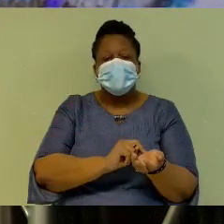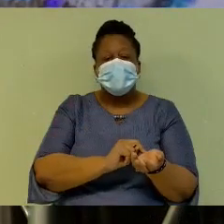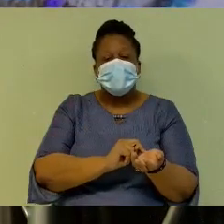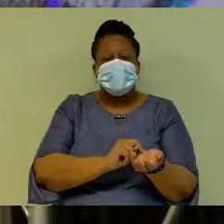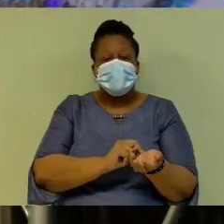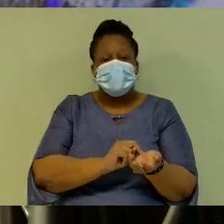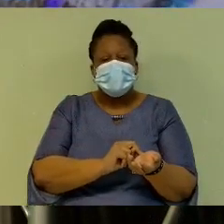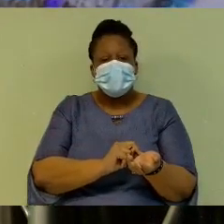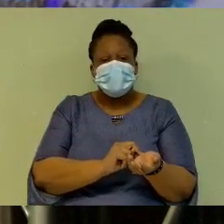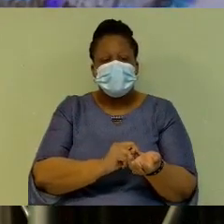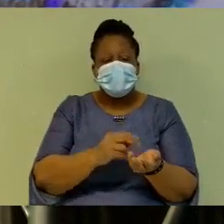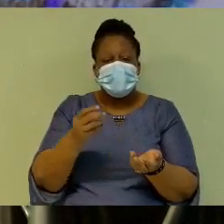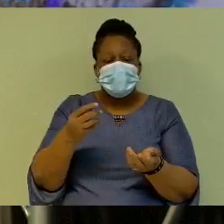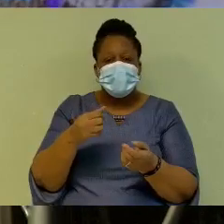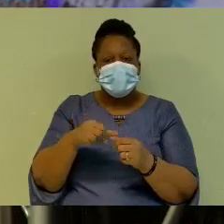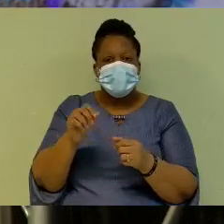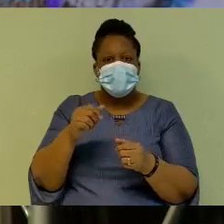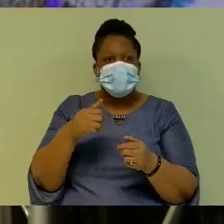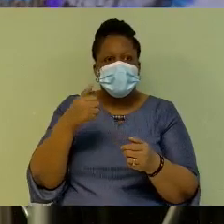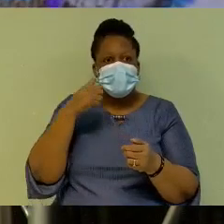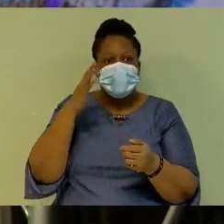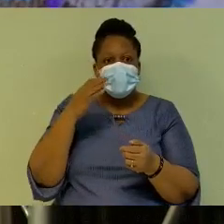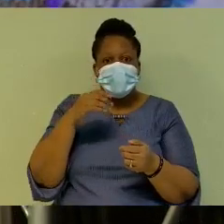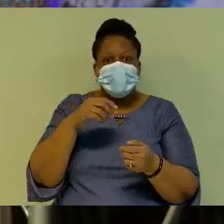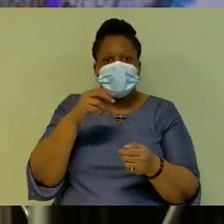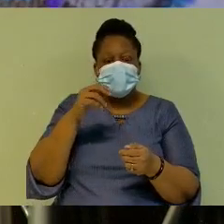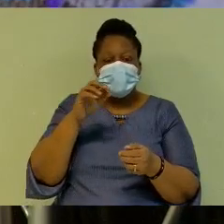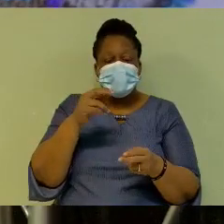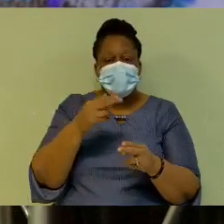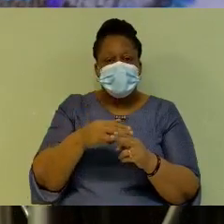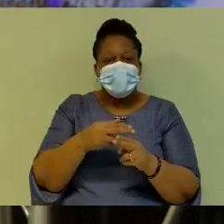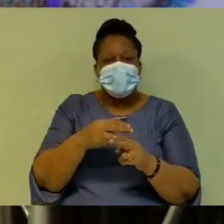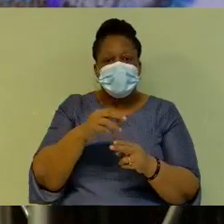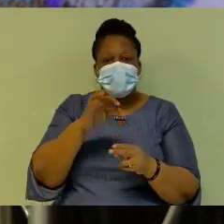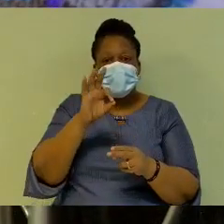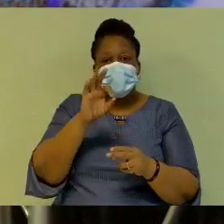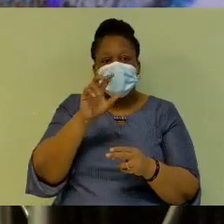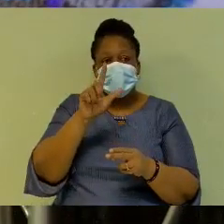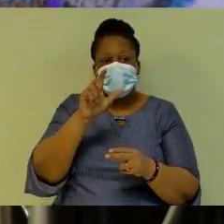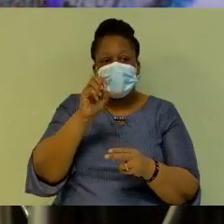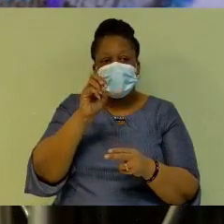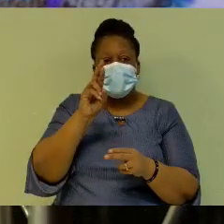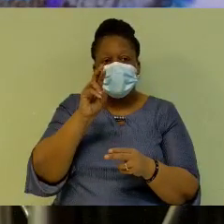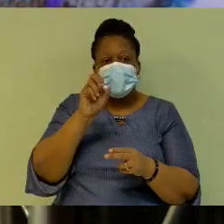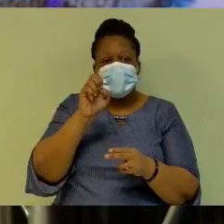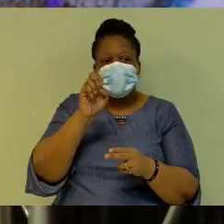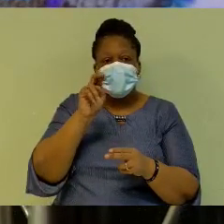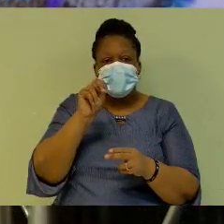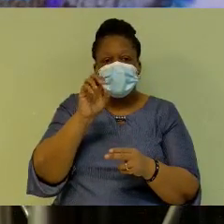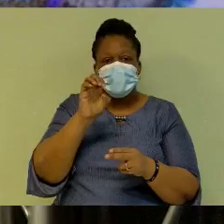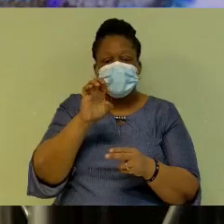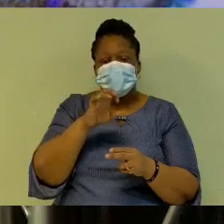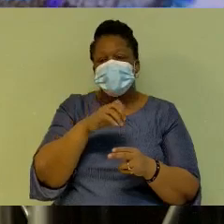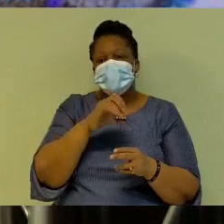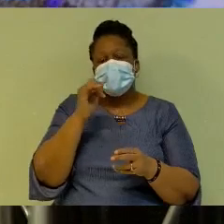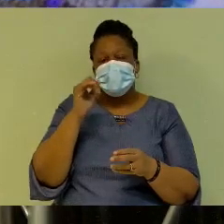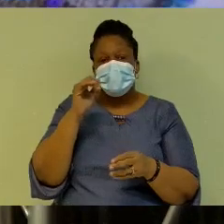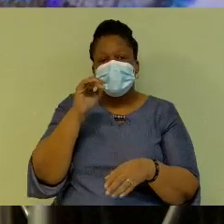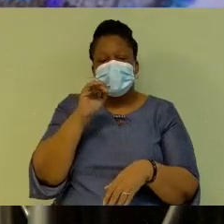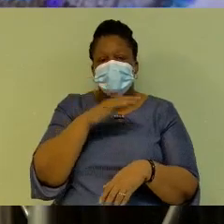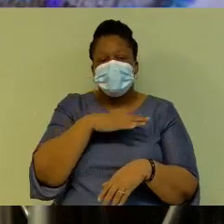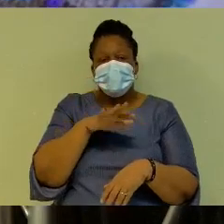modern day nursing. In fact, International Nurses Day is celebrated each year on May 12th out of respect and